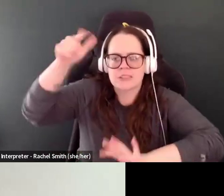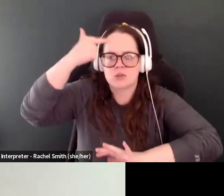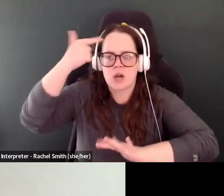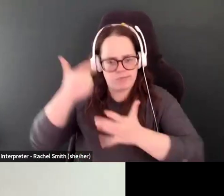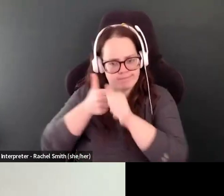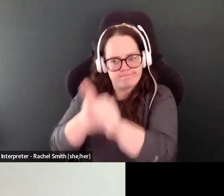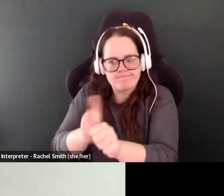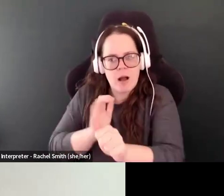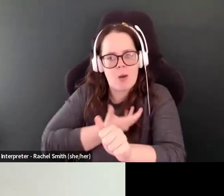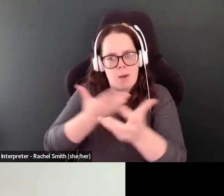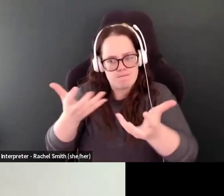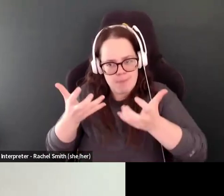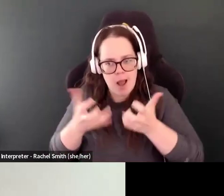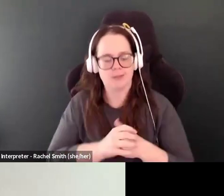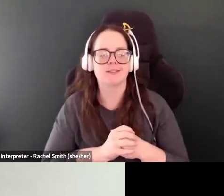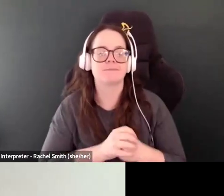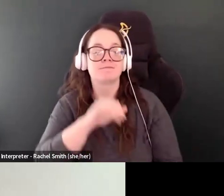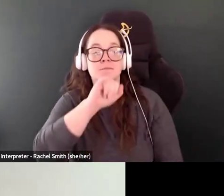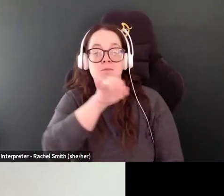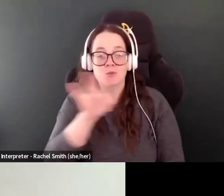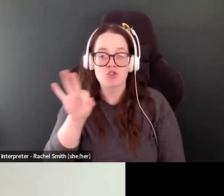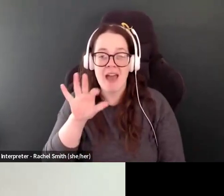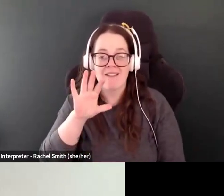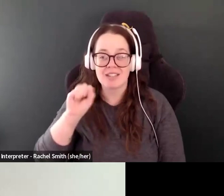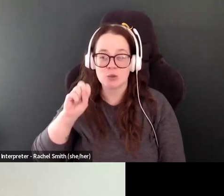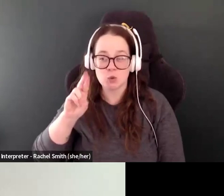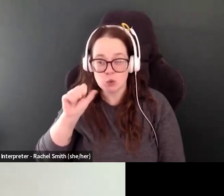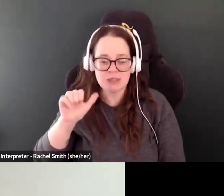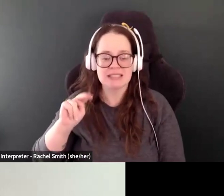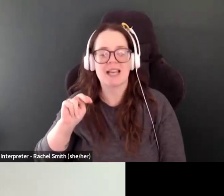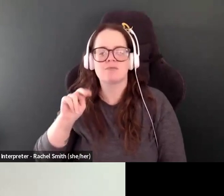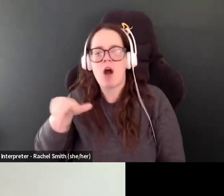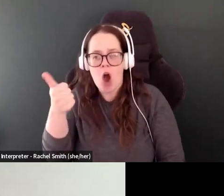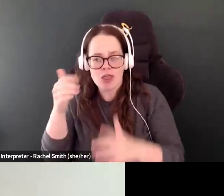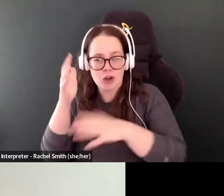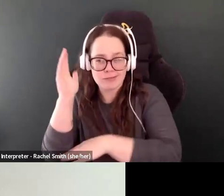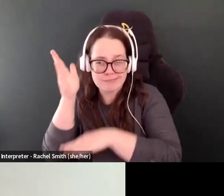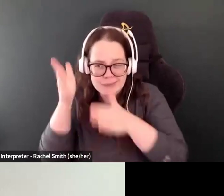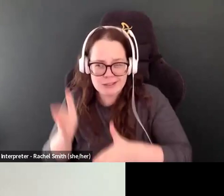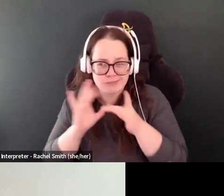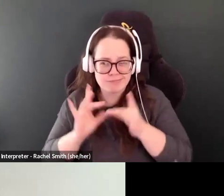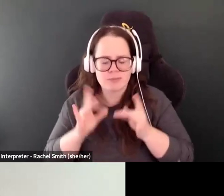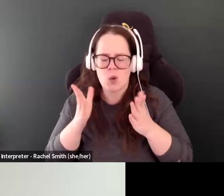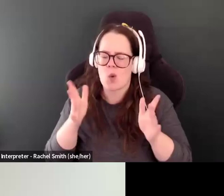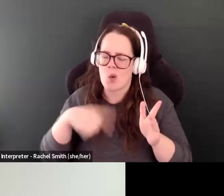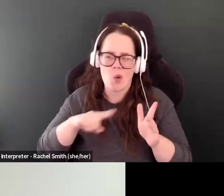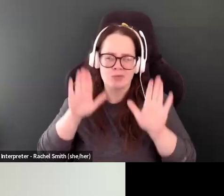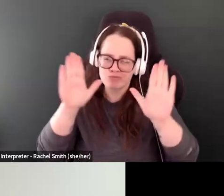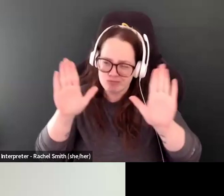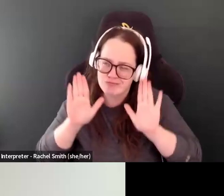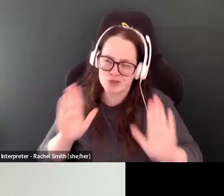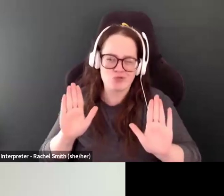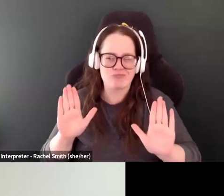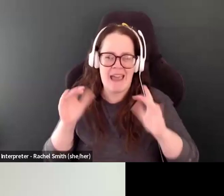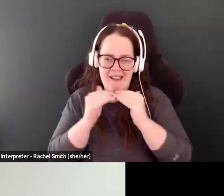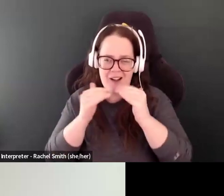Susan are 4 absolutely extraordinary colleagues who have a lot to share with all of you, and am just really excited